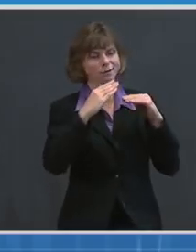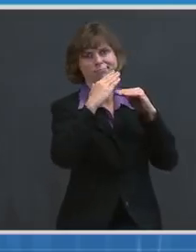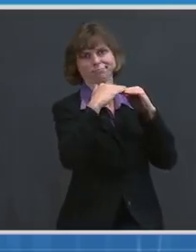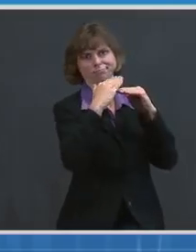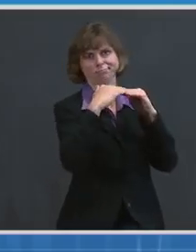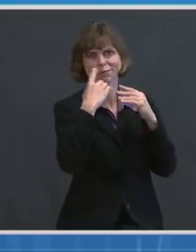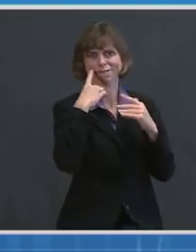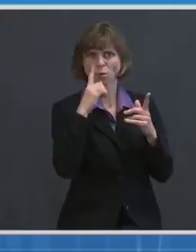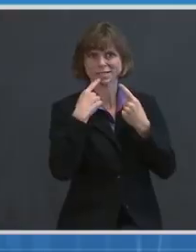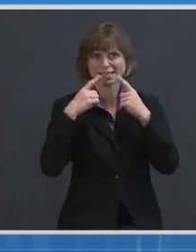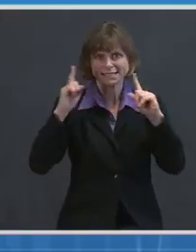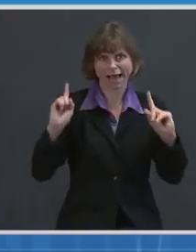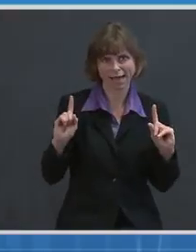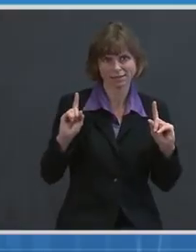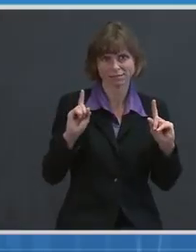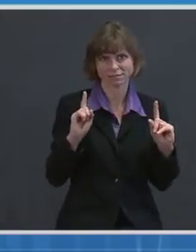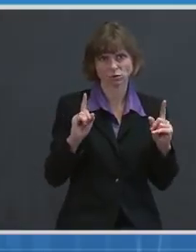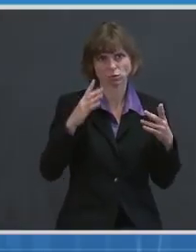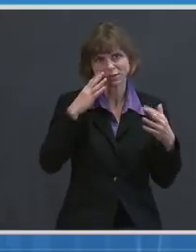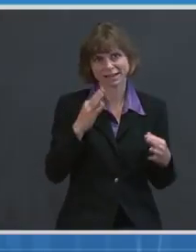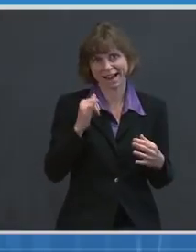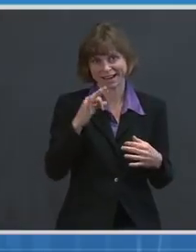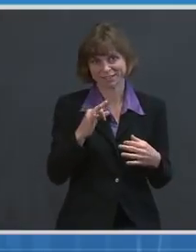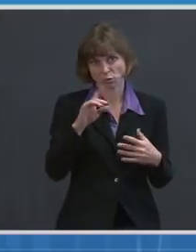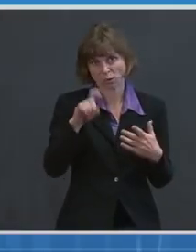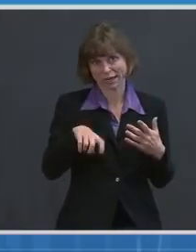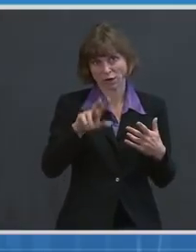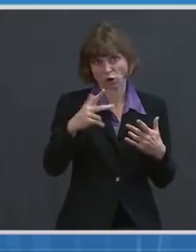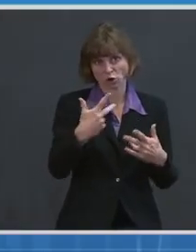a third dose might be necessary or not?